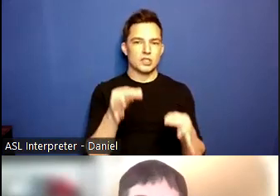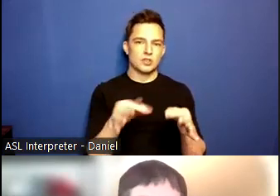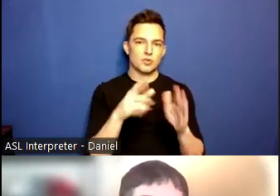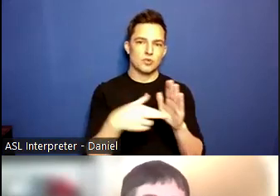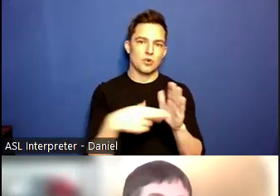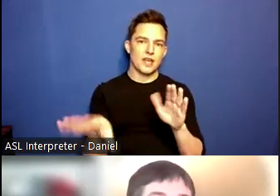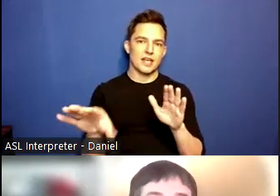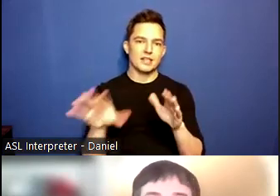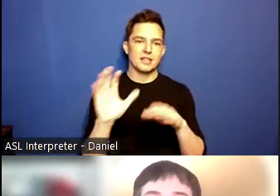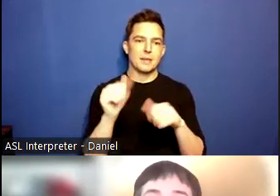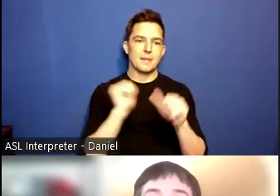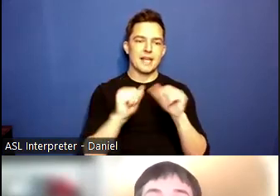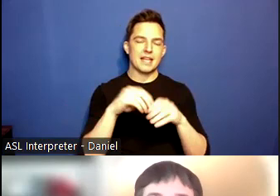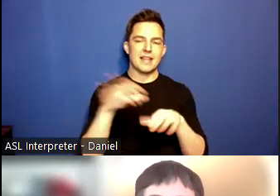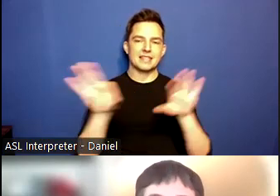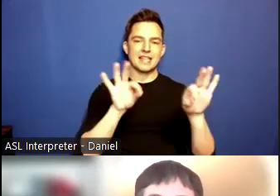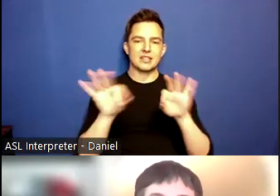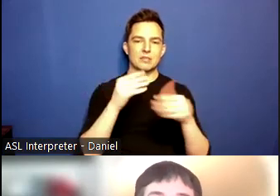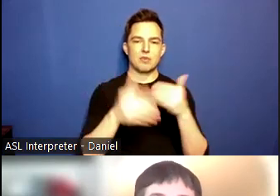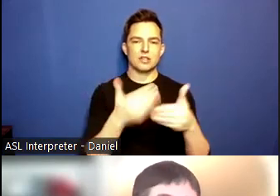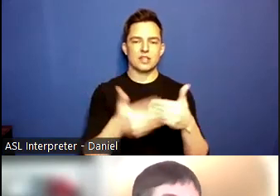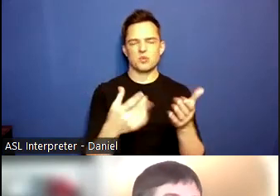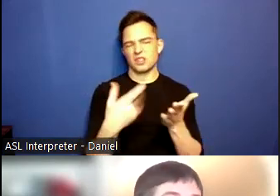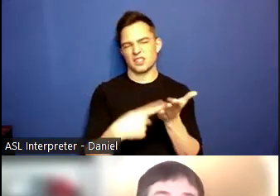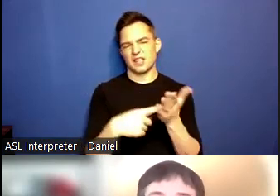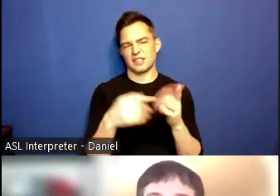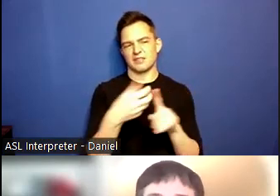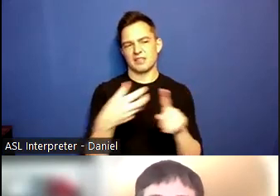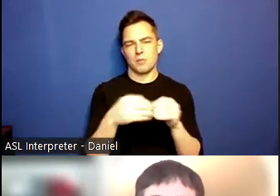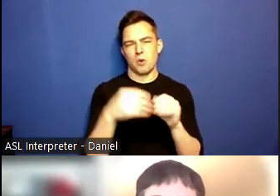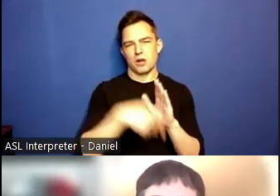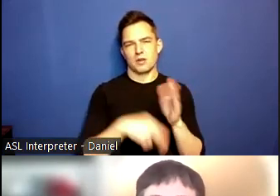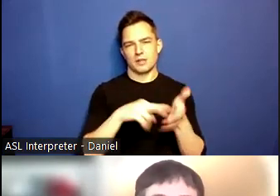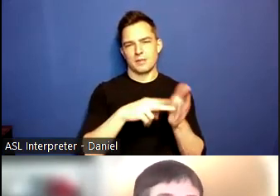selection process for this program. And we'll talk more about that process soon.